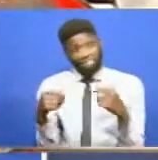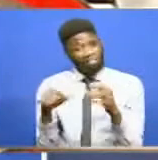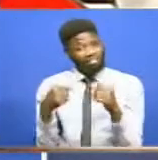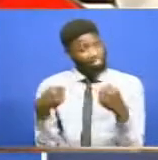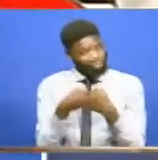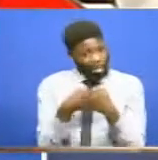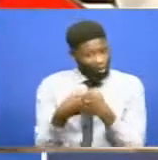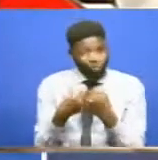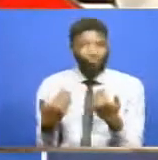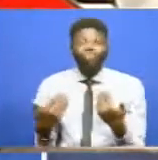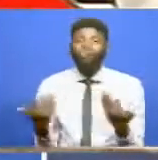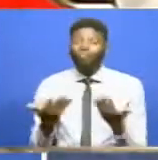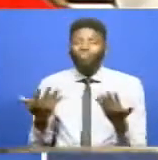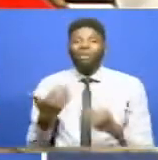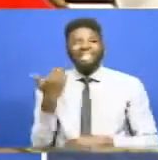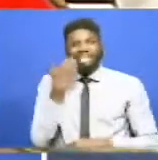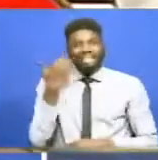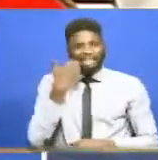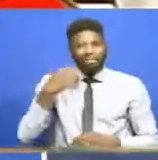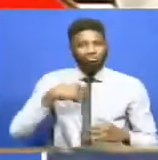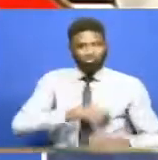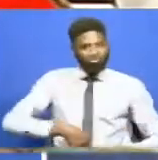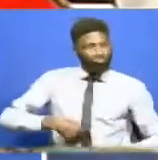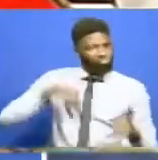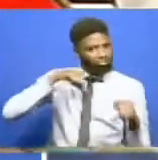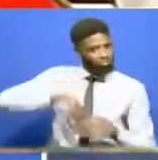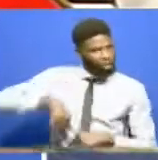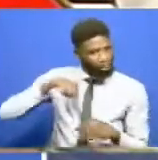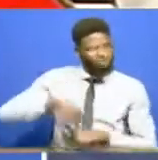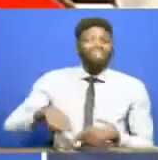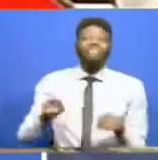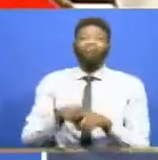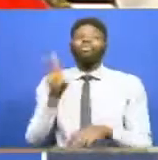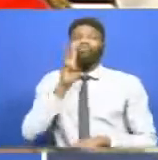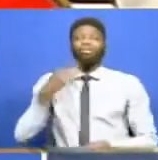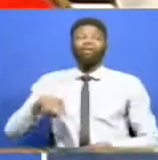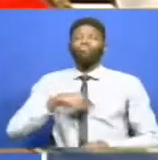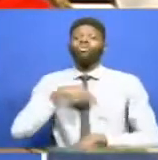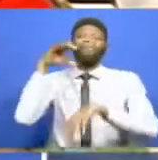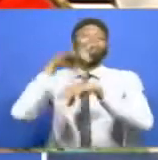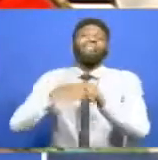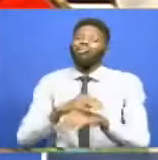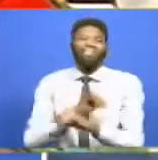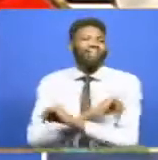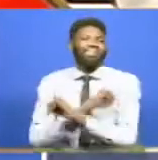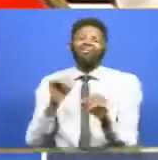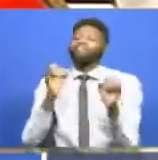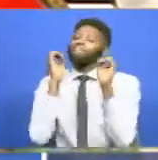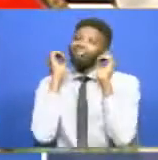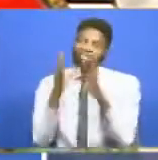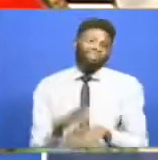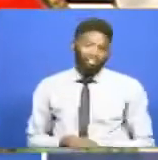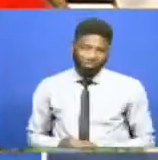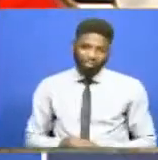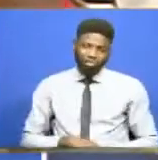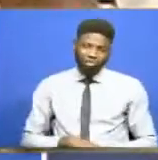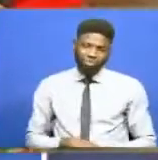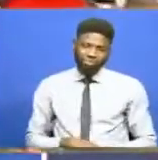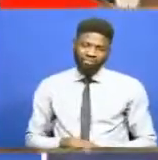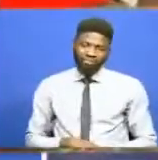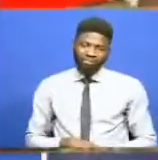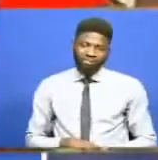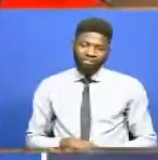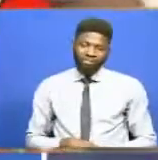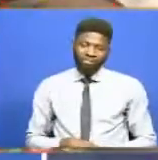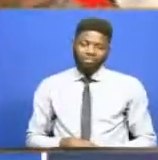typhoid, cholera, and even the water that we get to access. We are not 100% sure that this water is clean, because